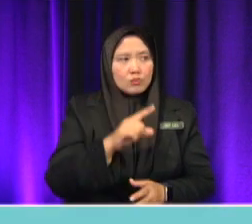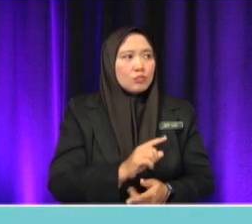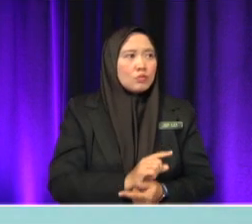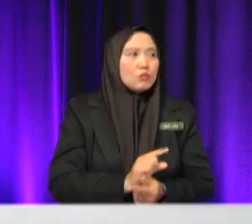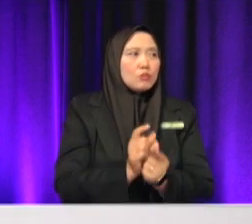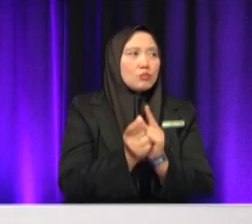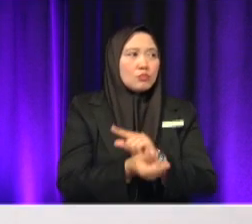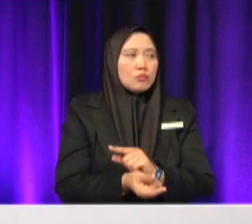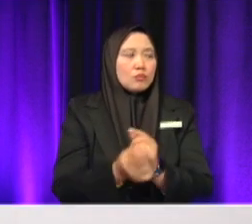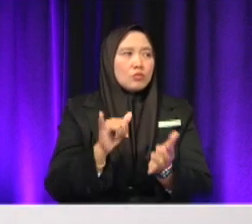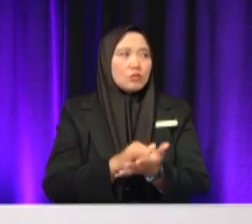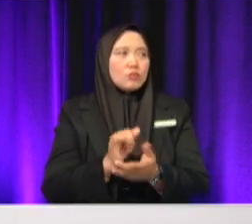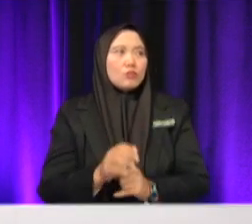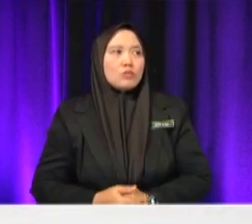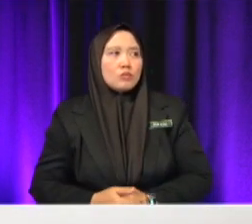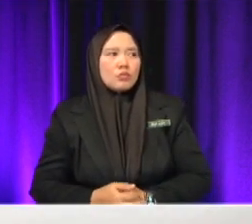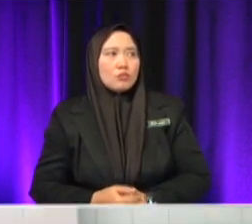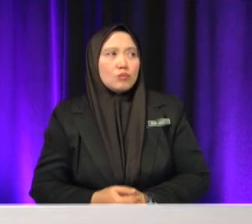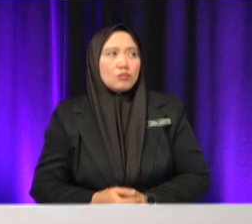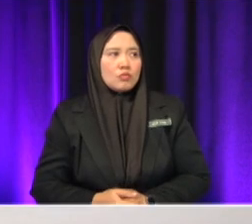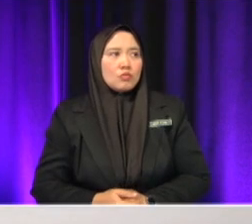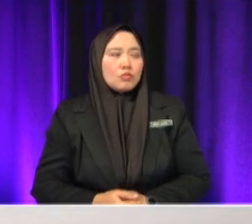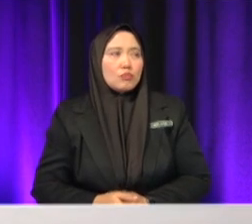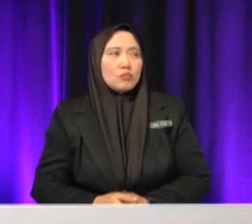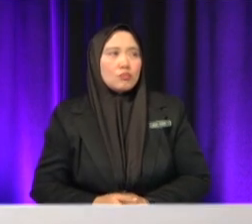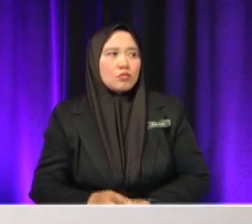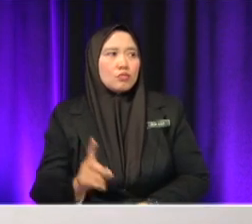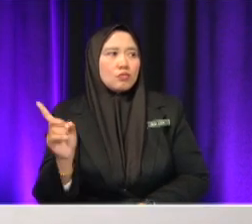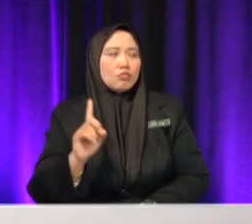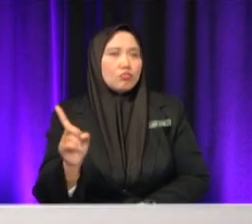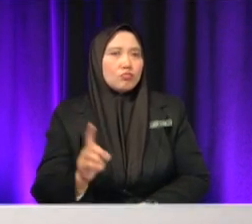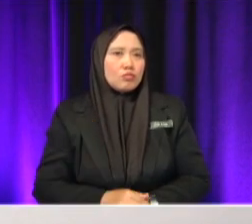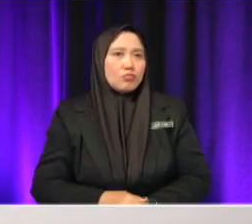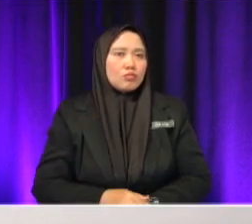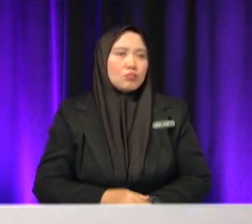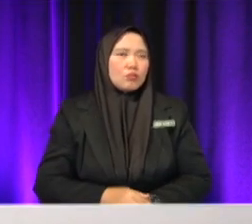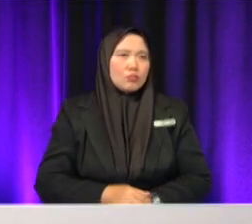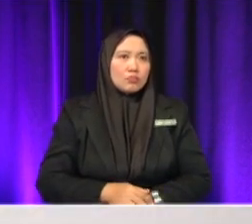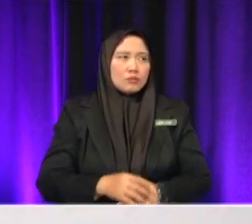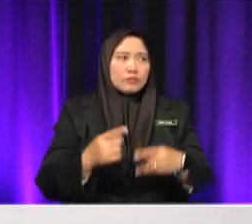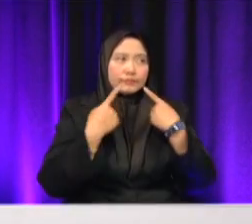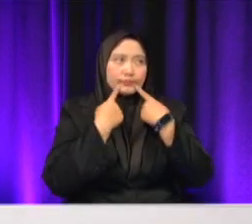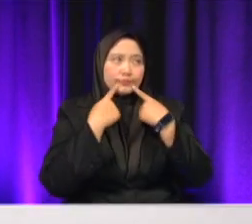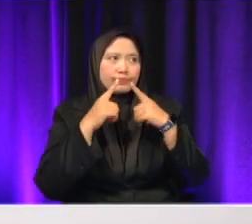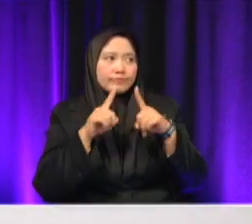Okay. So, looking at the options, right? Which one do you think is the answer?